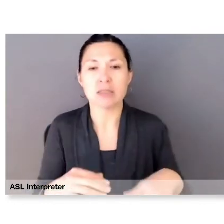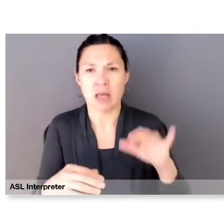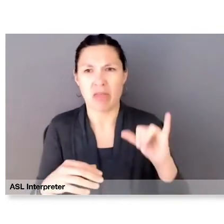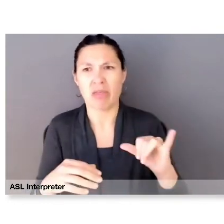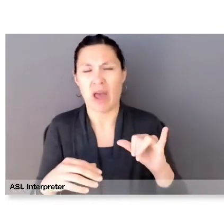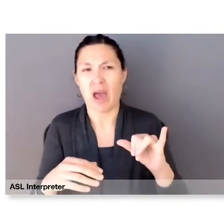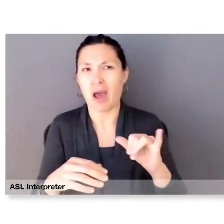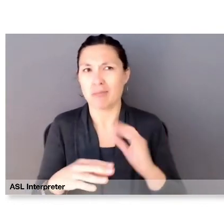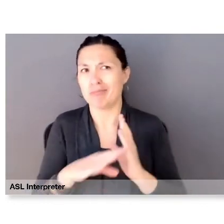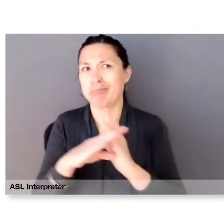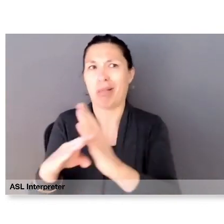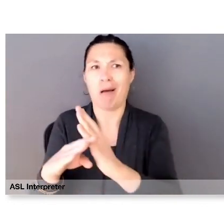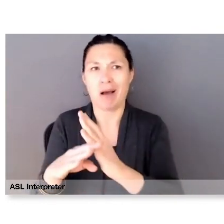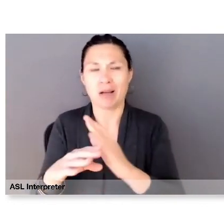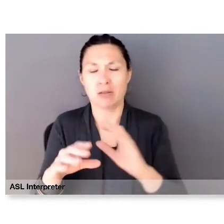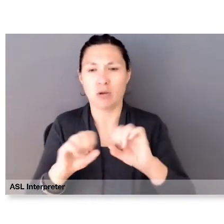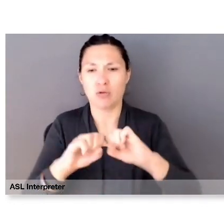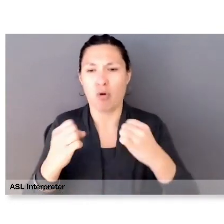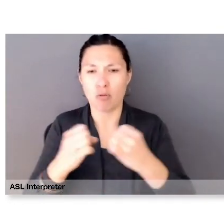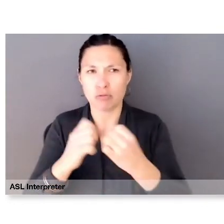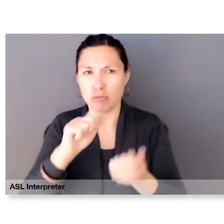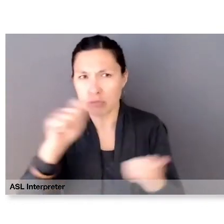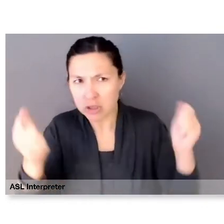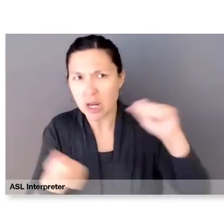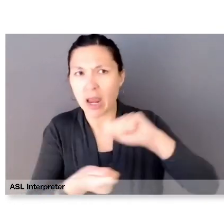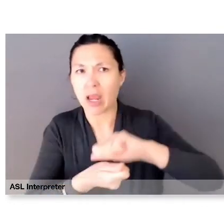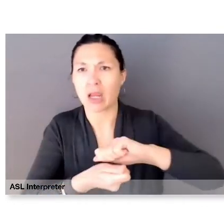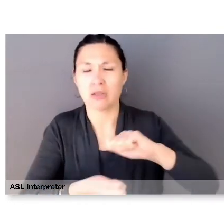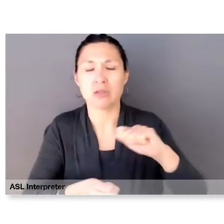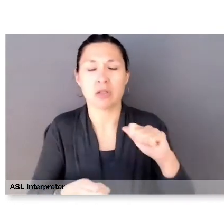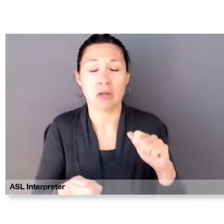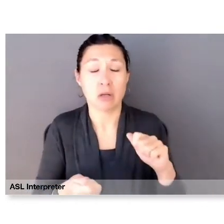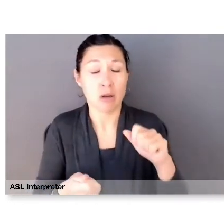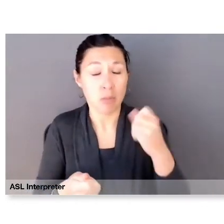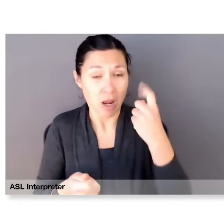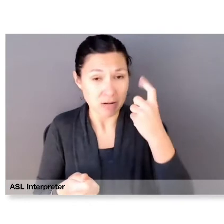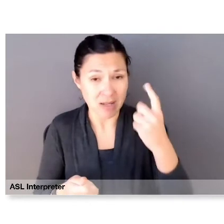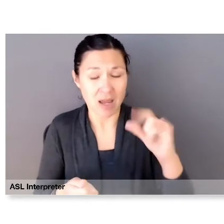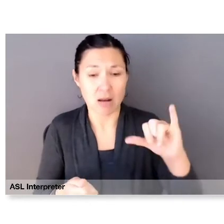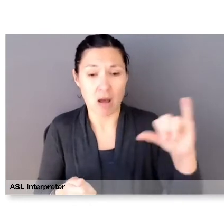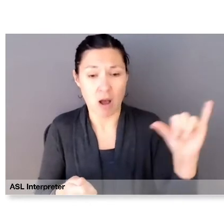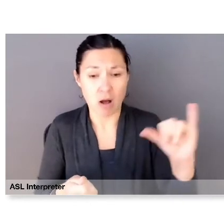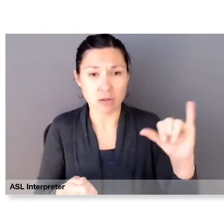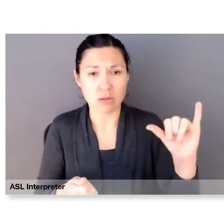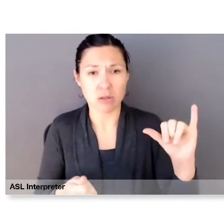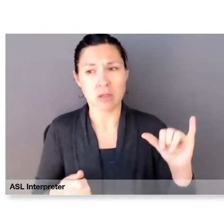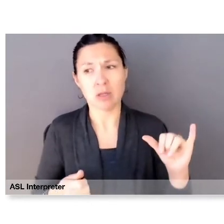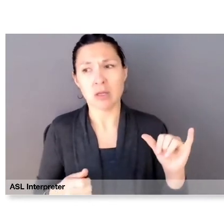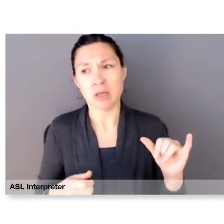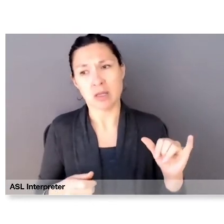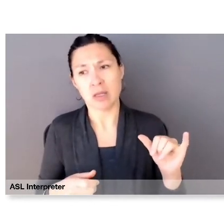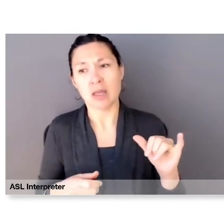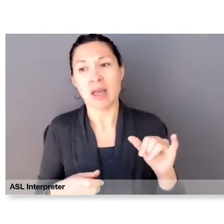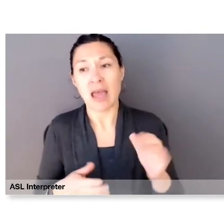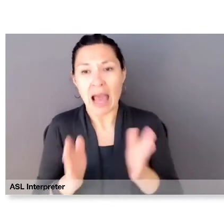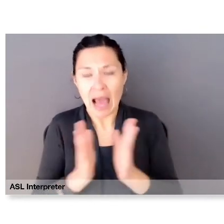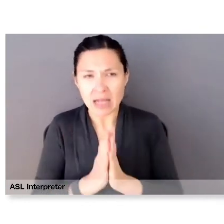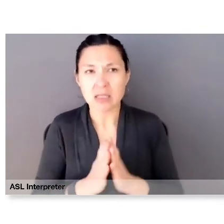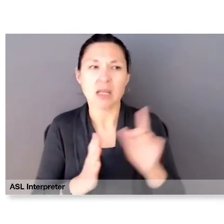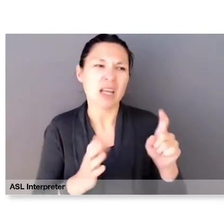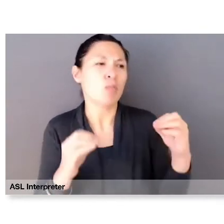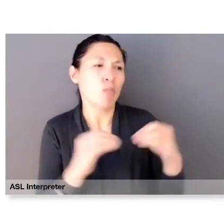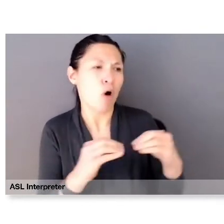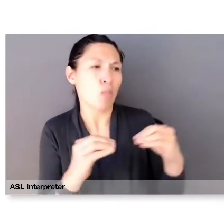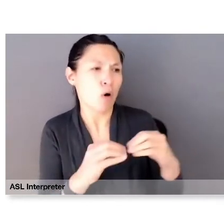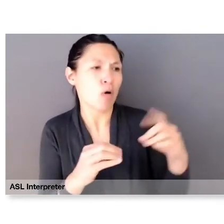But sometimes, too, the call for more and more data and